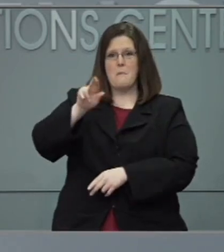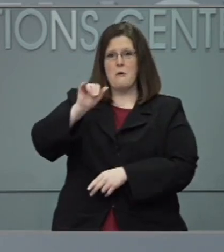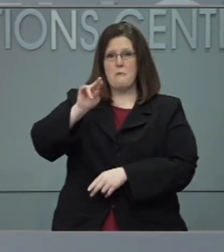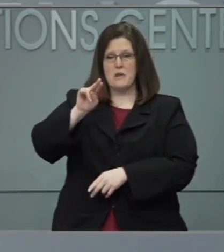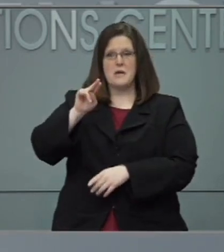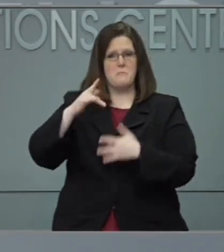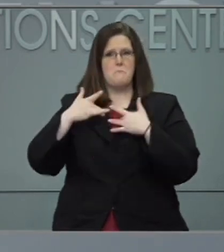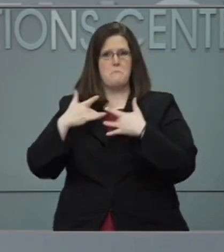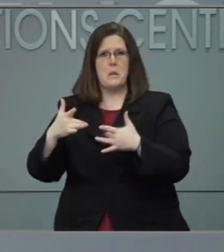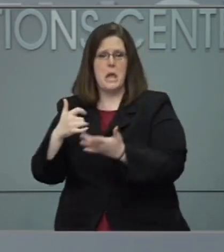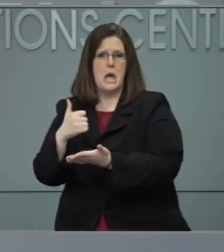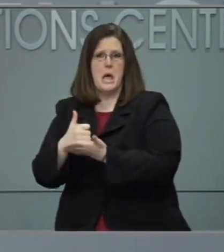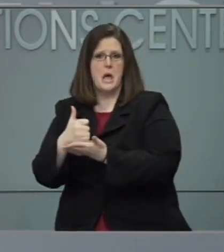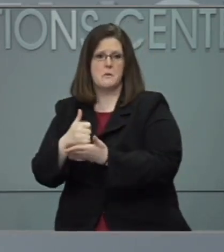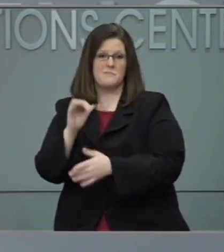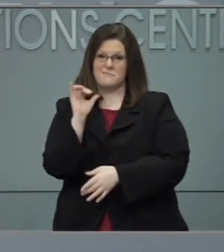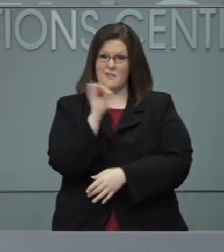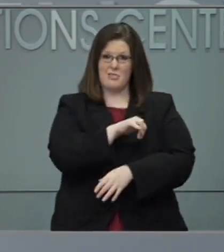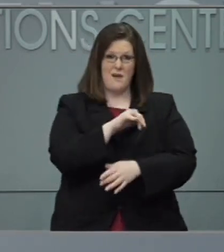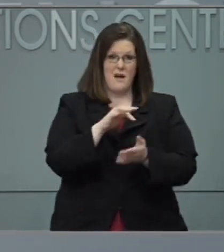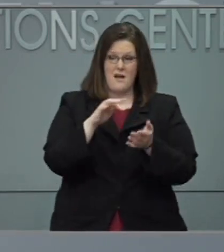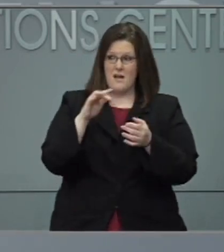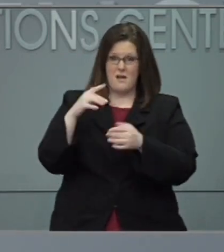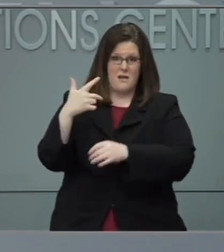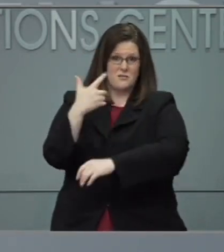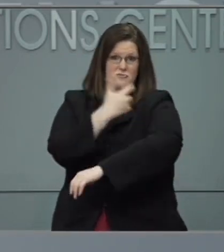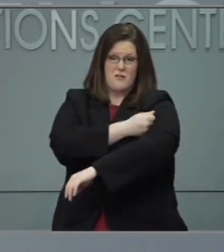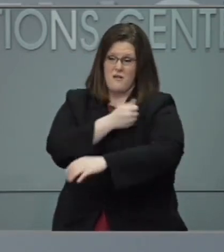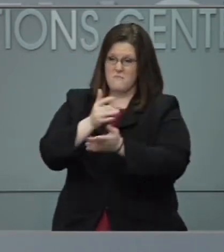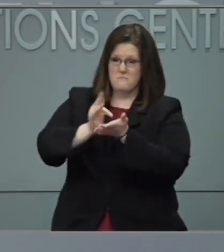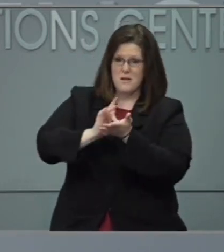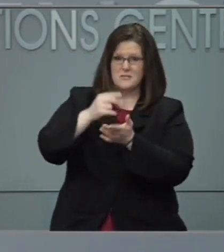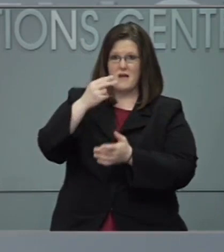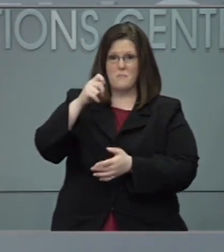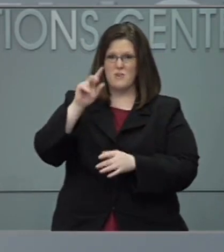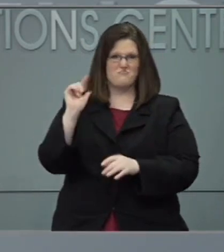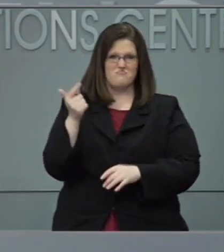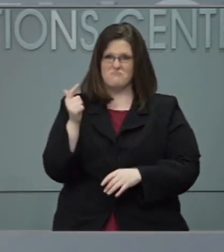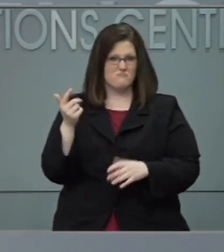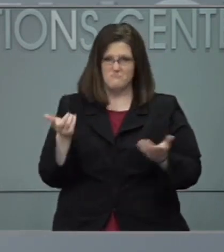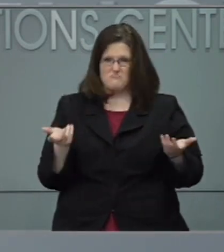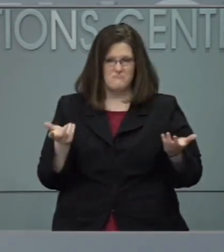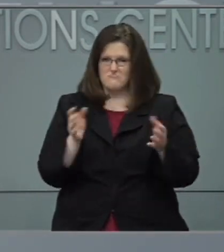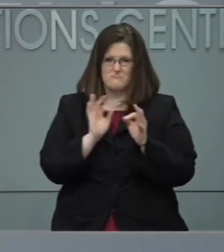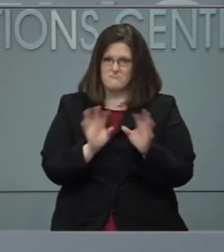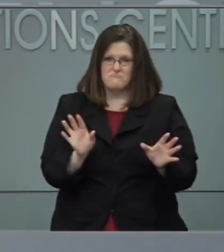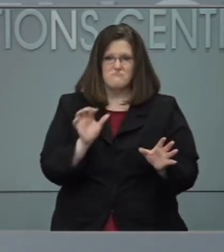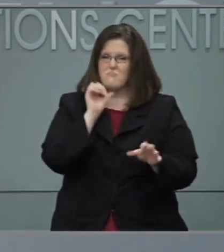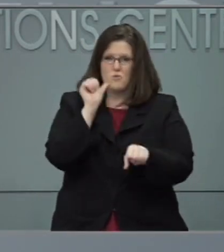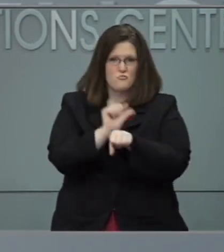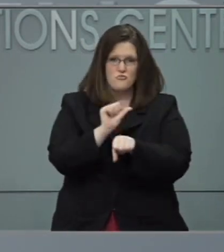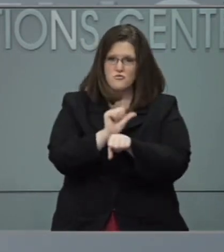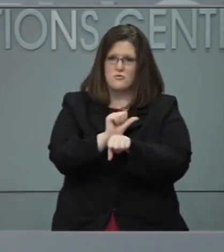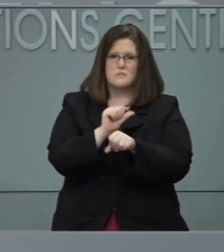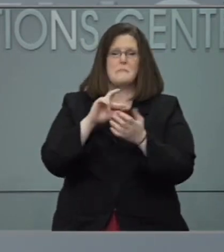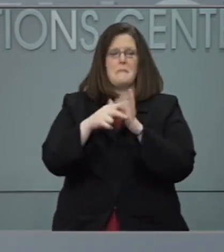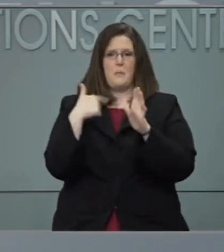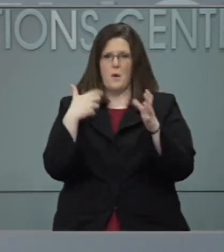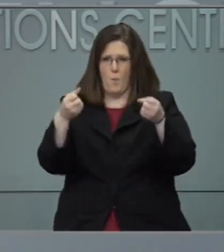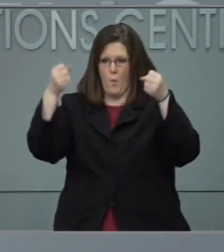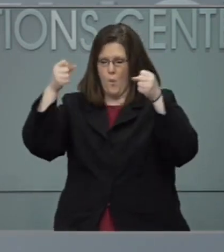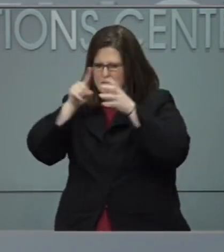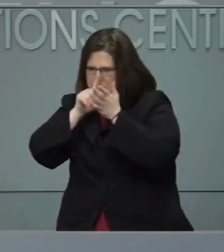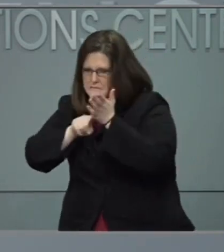dangerous, and alternative treatments are needed. All 6 cases occurred among women between the ages of 18